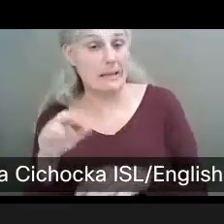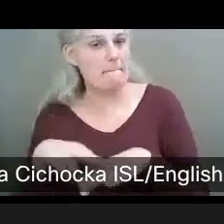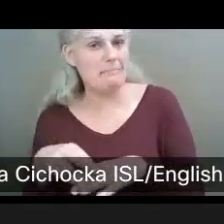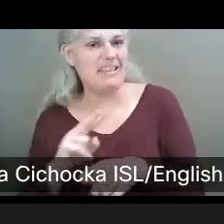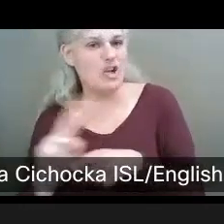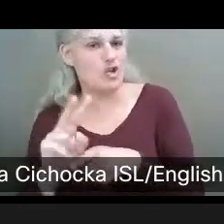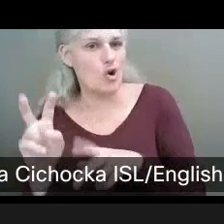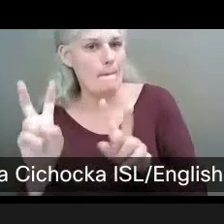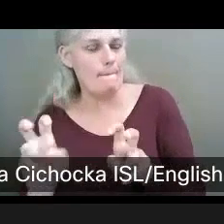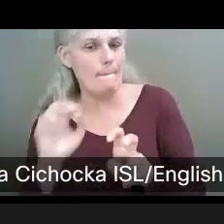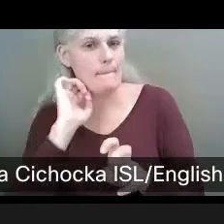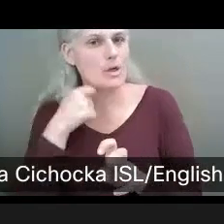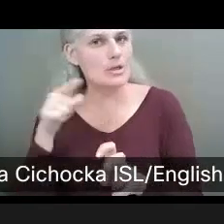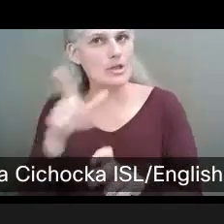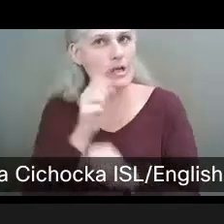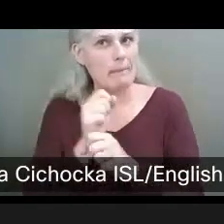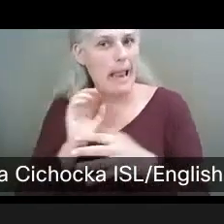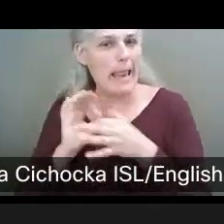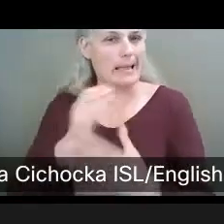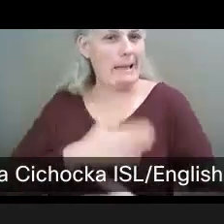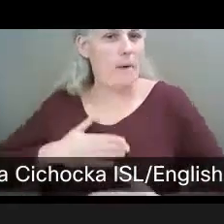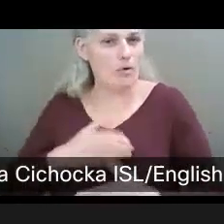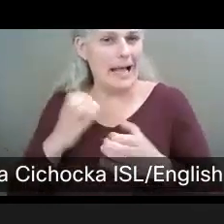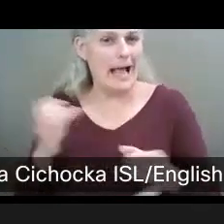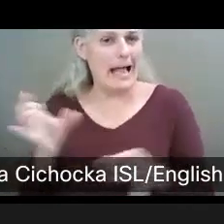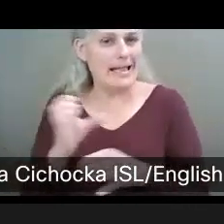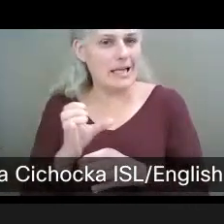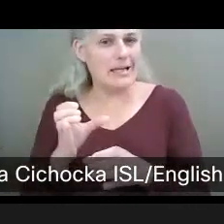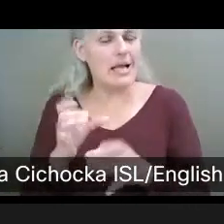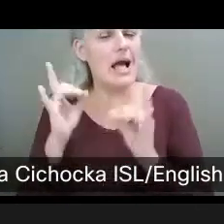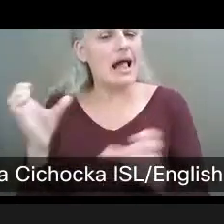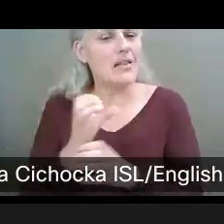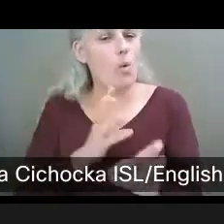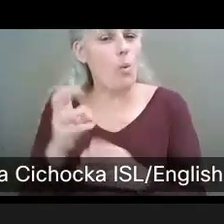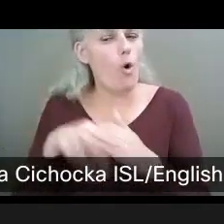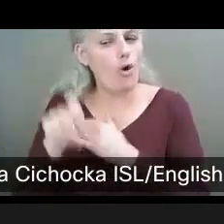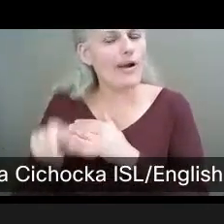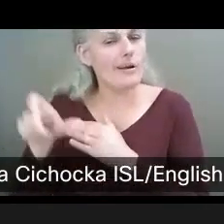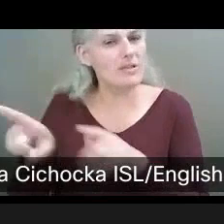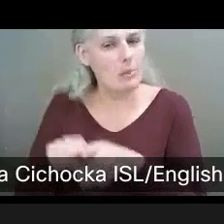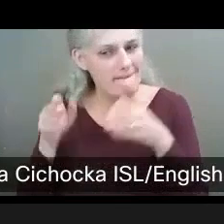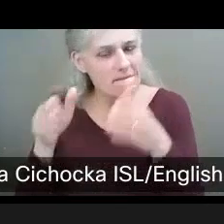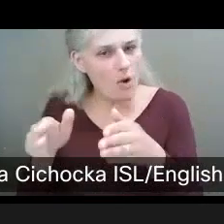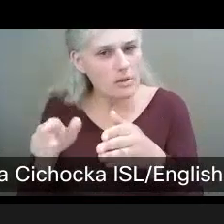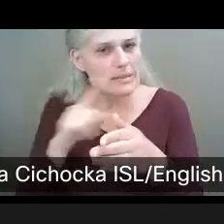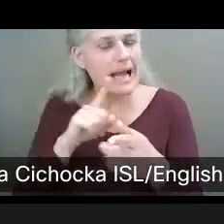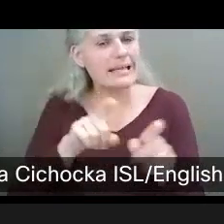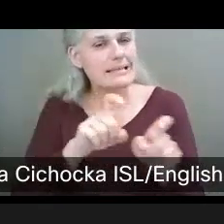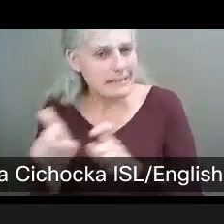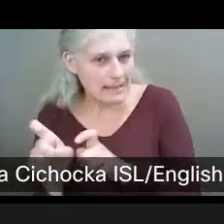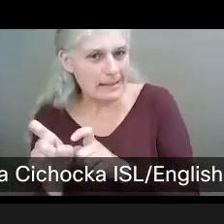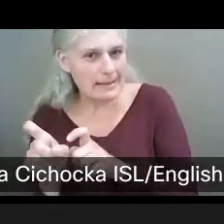acknowledges the real emotional toll on the healthcare worker, very importantly. And it still isn't